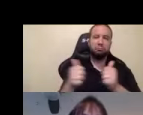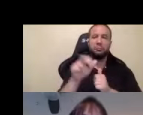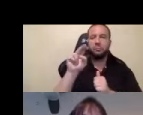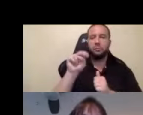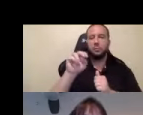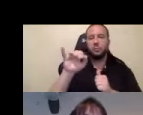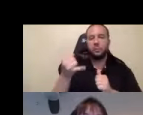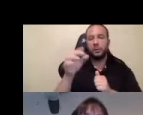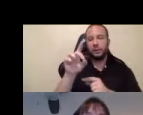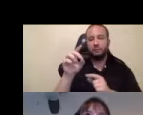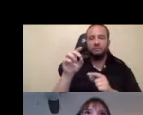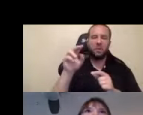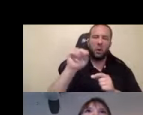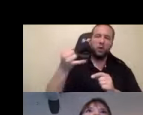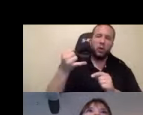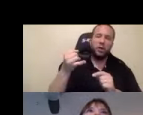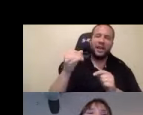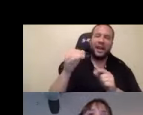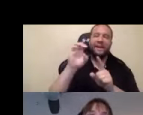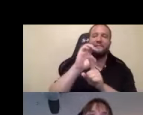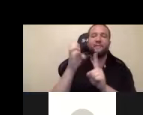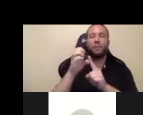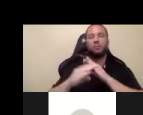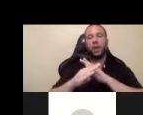of Environmental Protection.